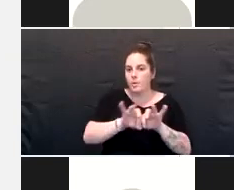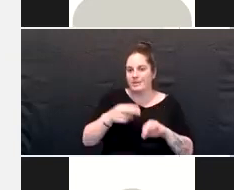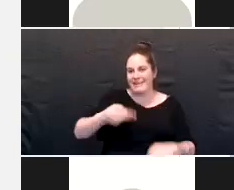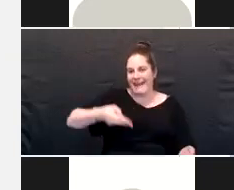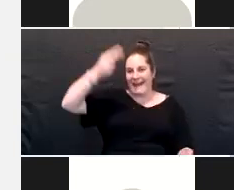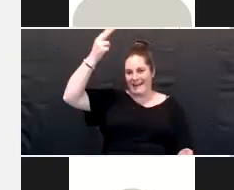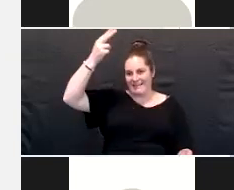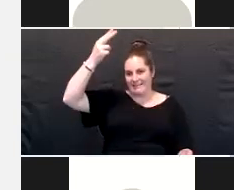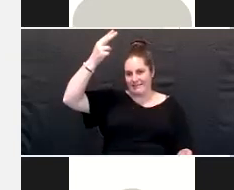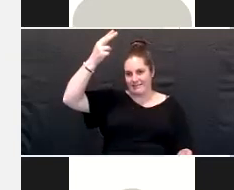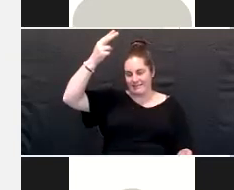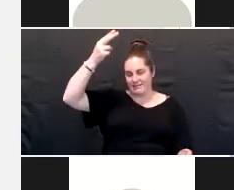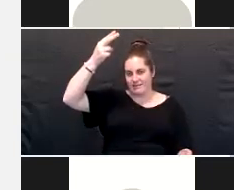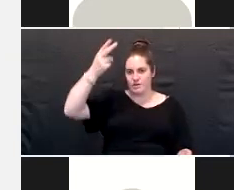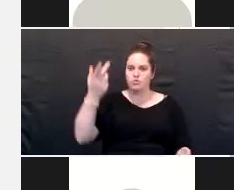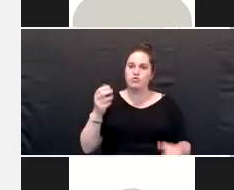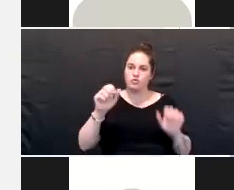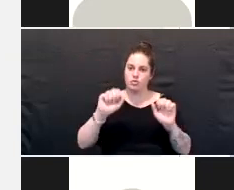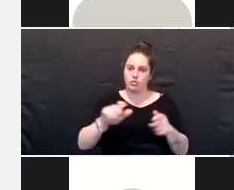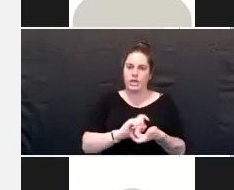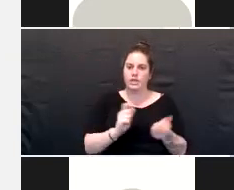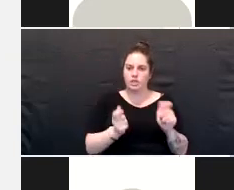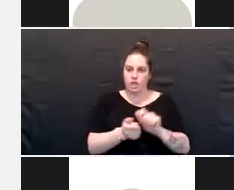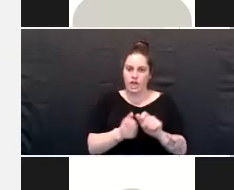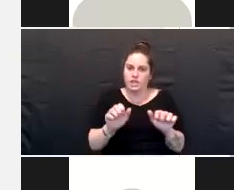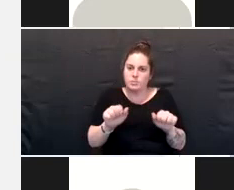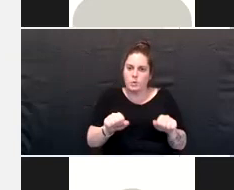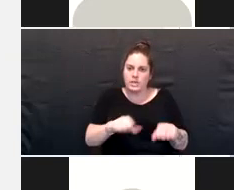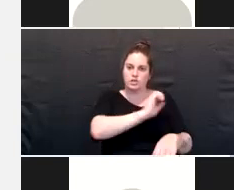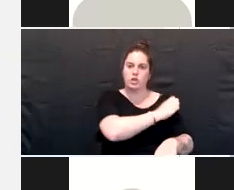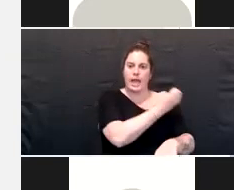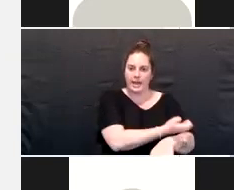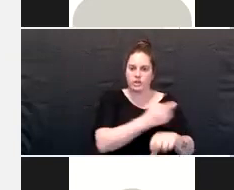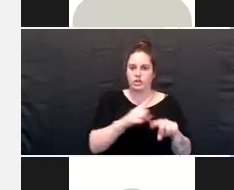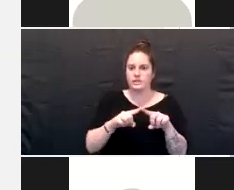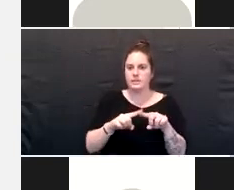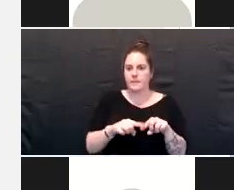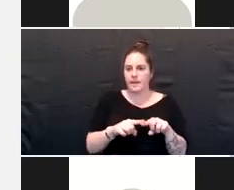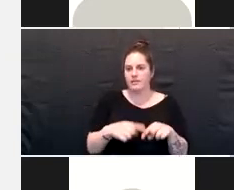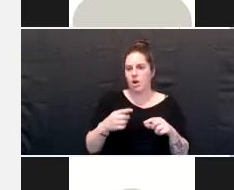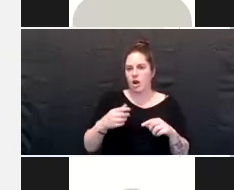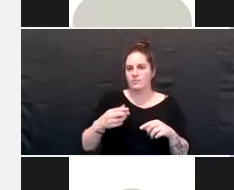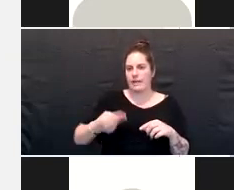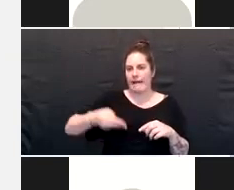the amount of potential energy that's stored by changing an object's height. Okay?